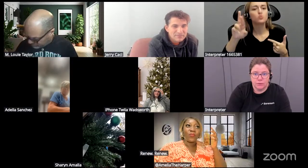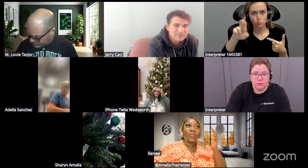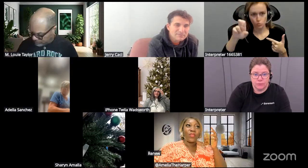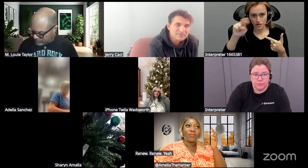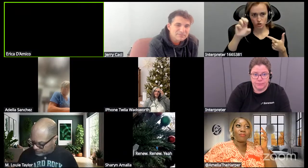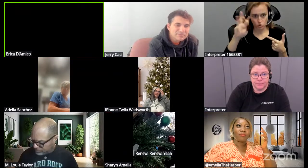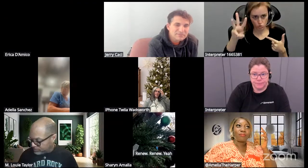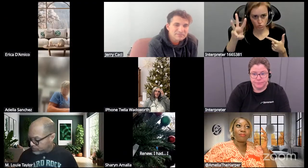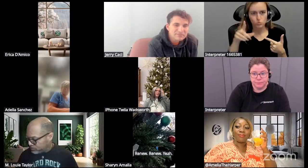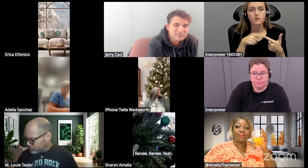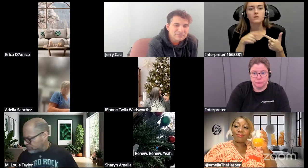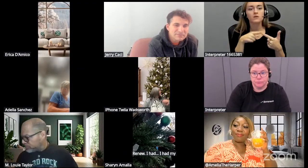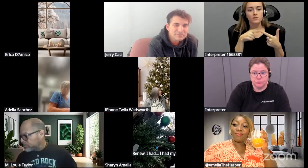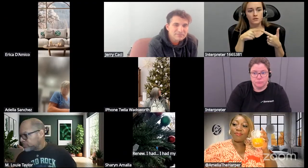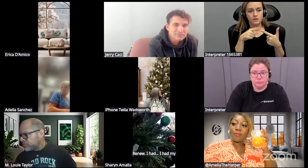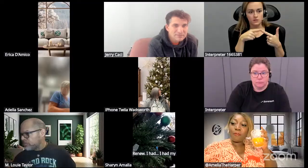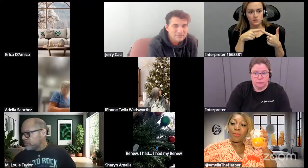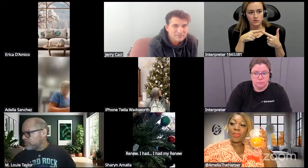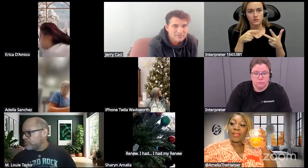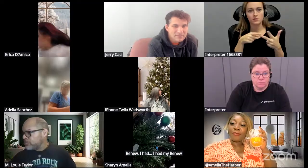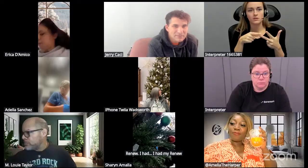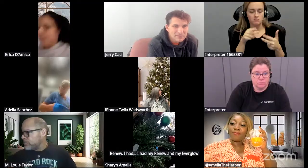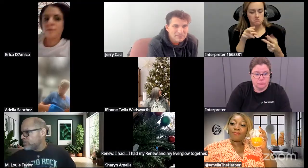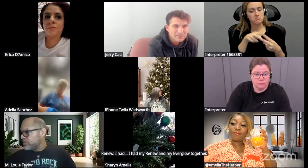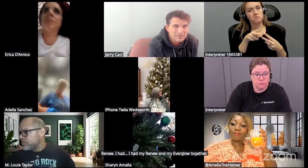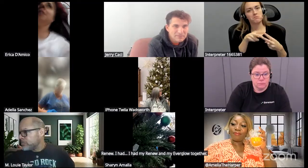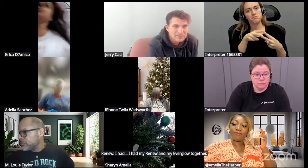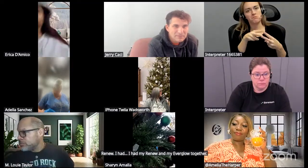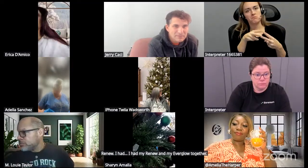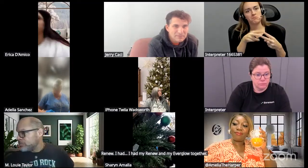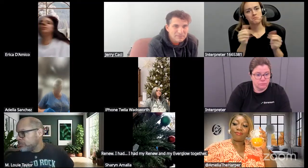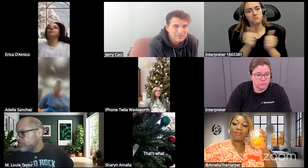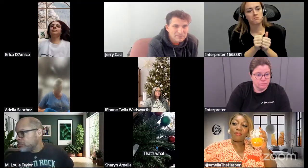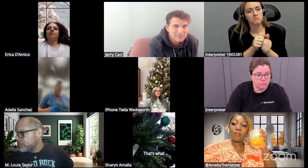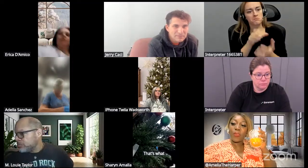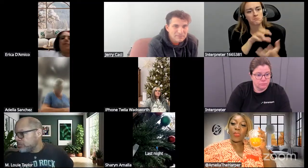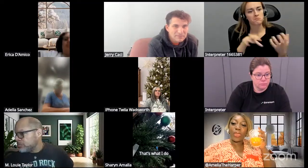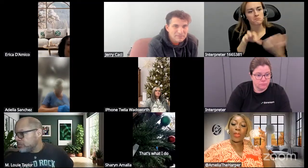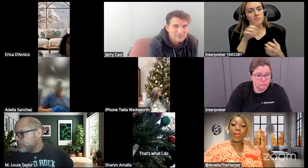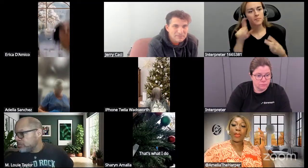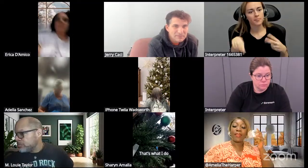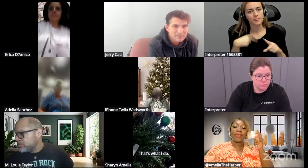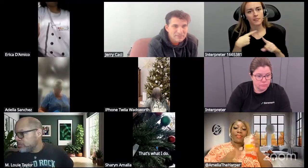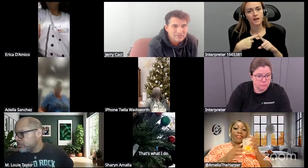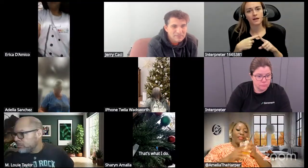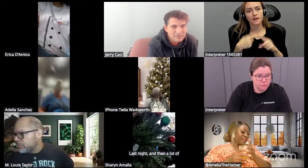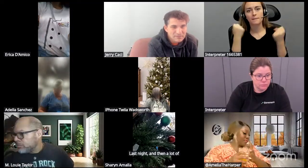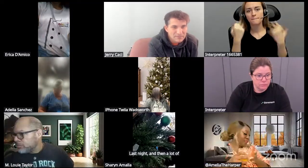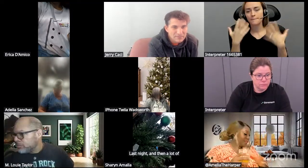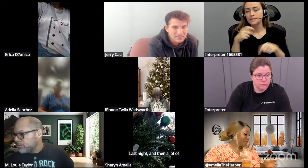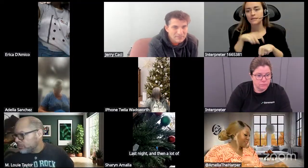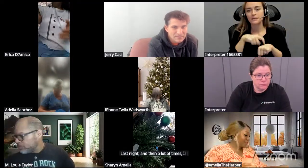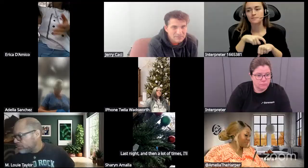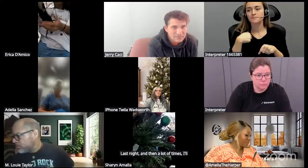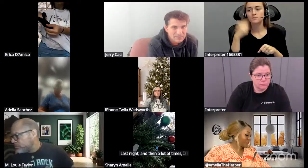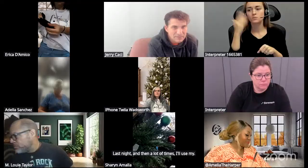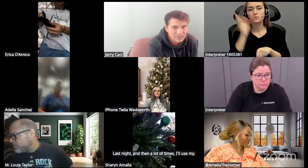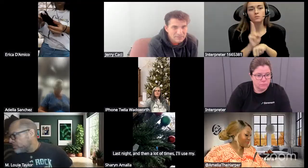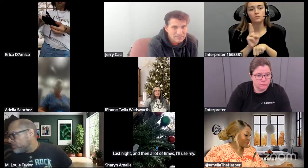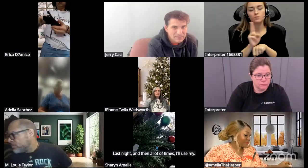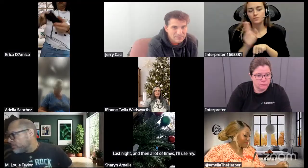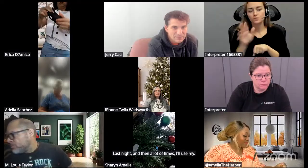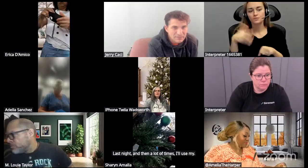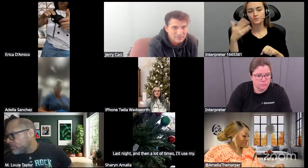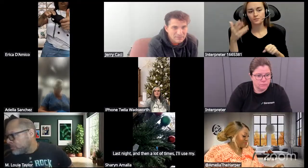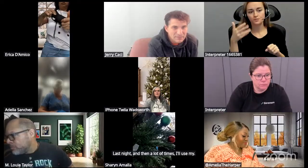I had my Renew and my Everglow together That's what last I night, do. and then a lot of times I'll use my